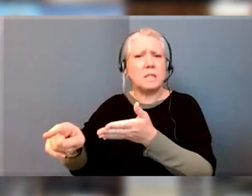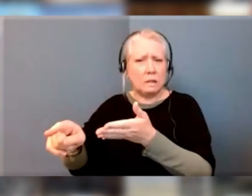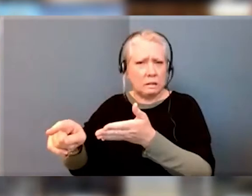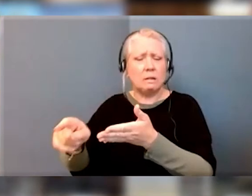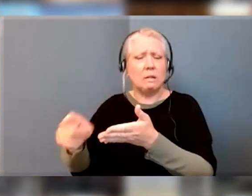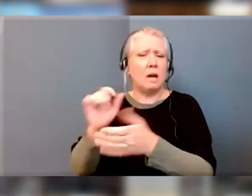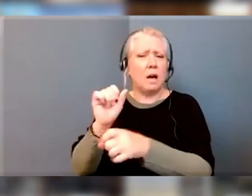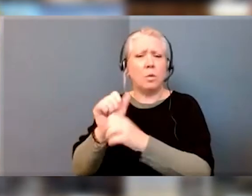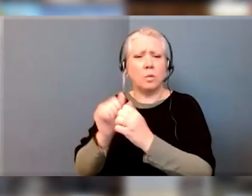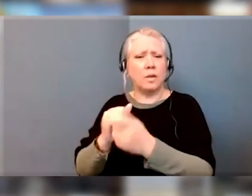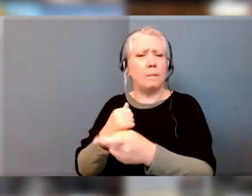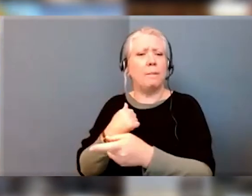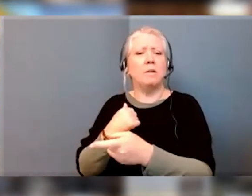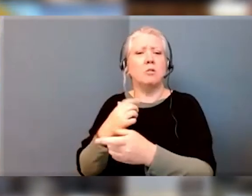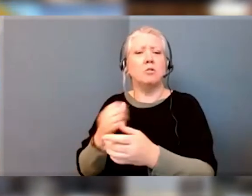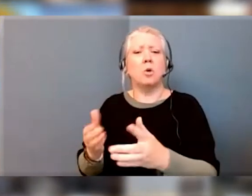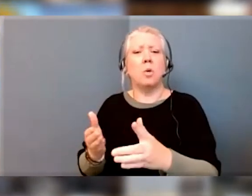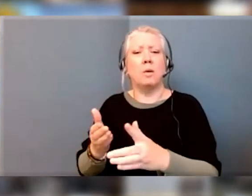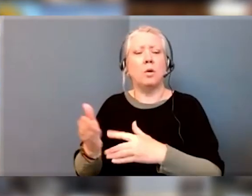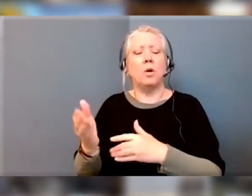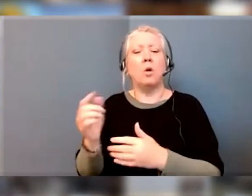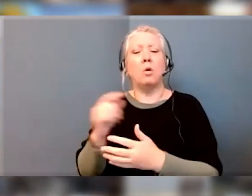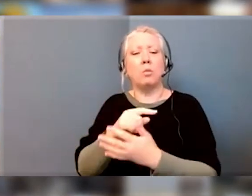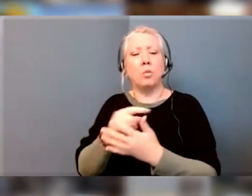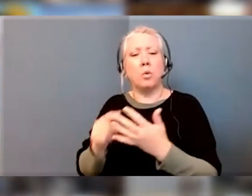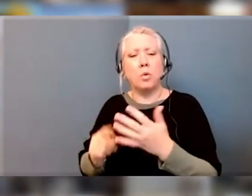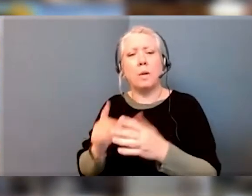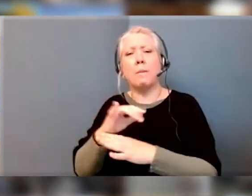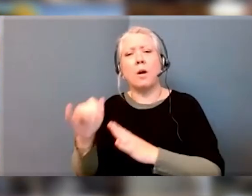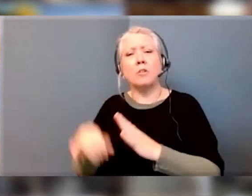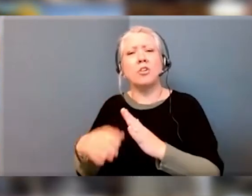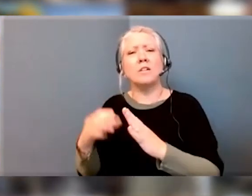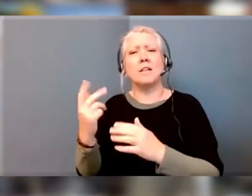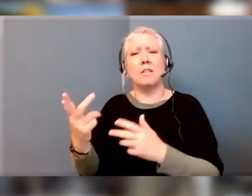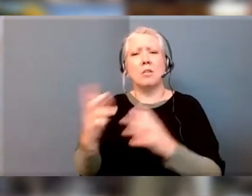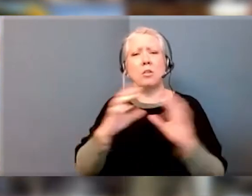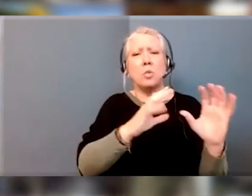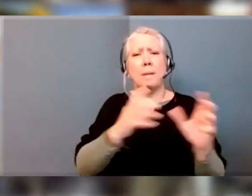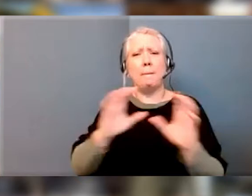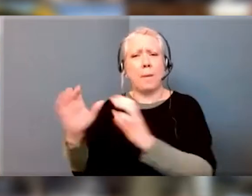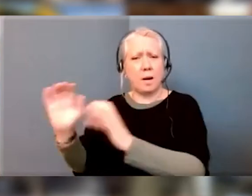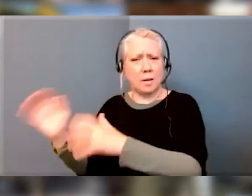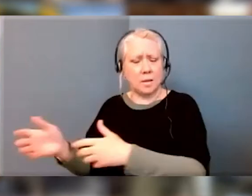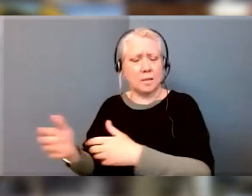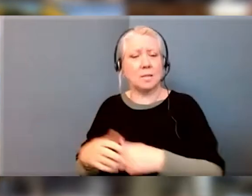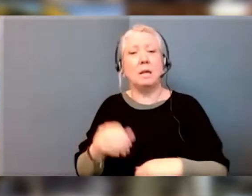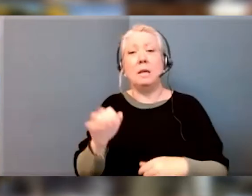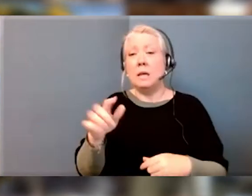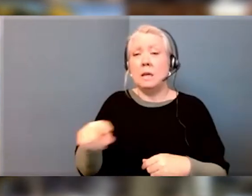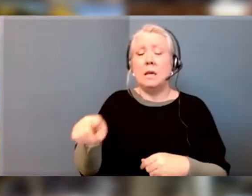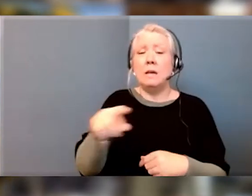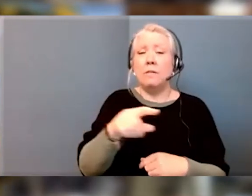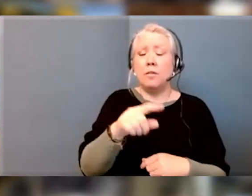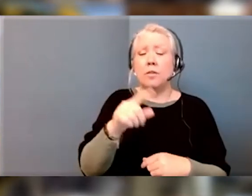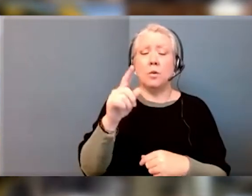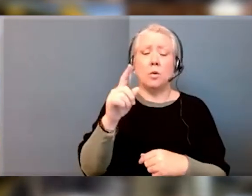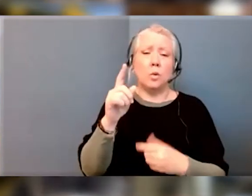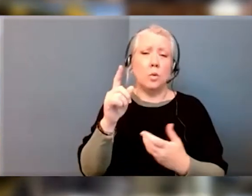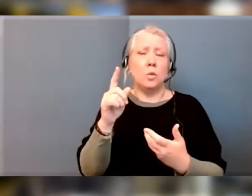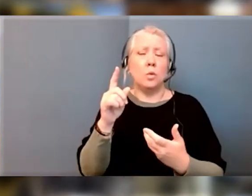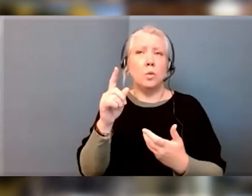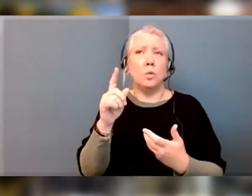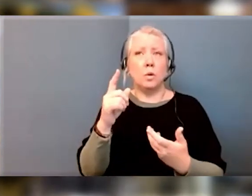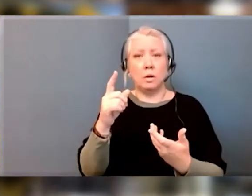projects, as well as the three major buckets that projects are supposed to fit into. Just a quick note, if you happen to see me on